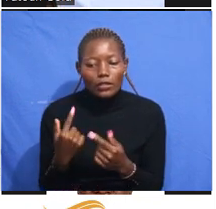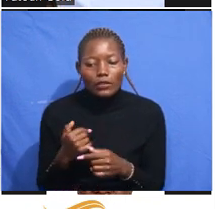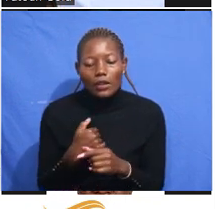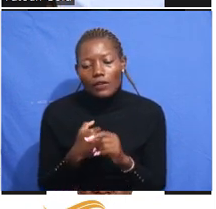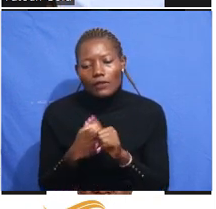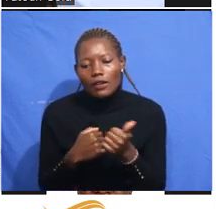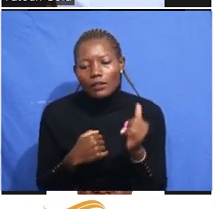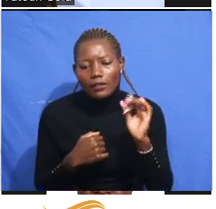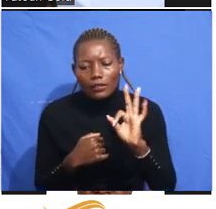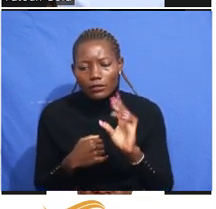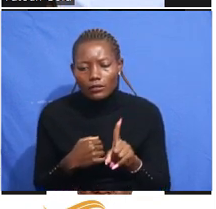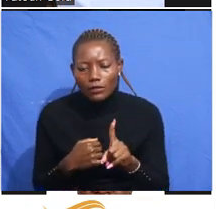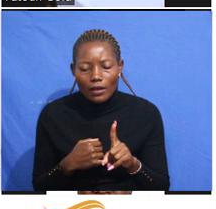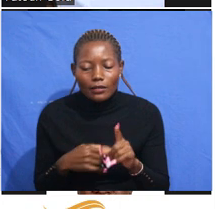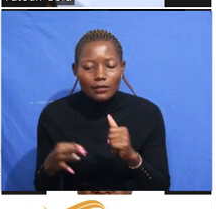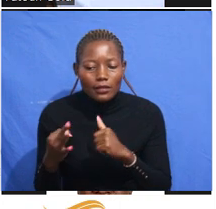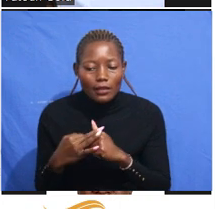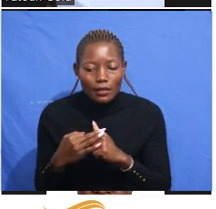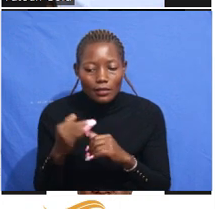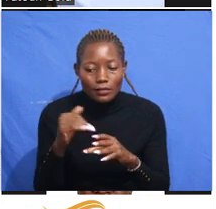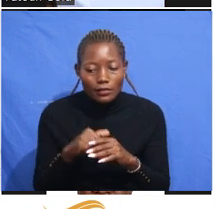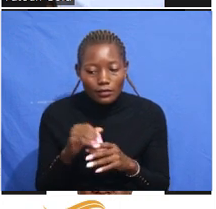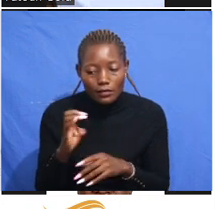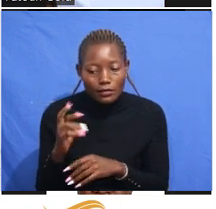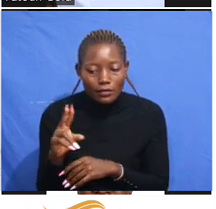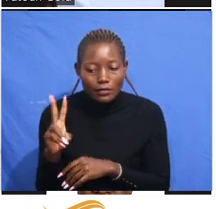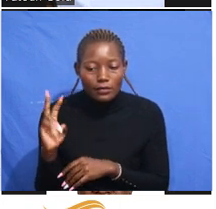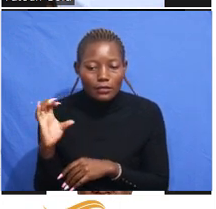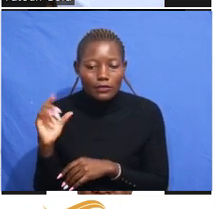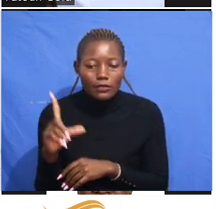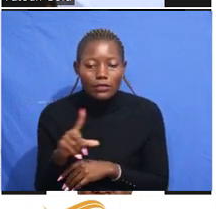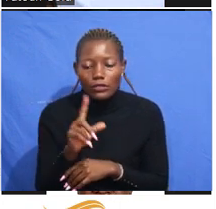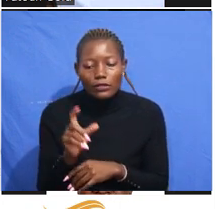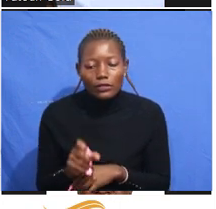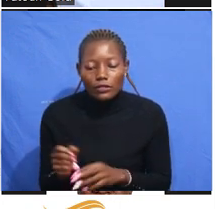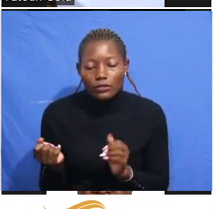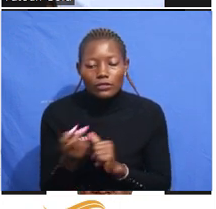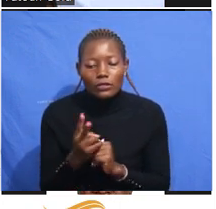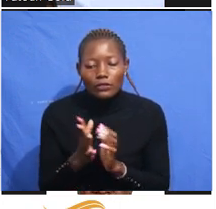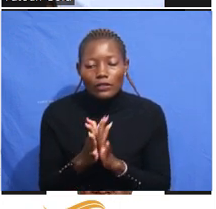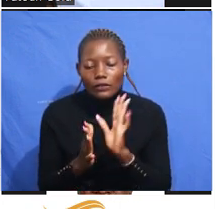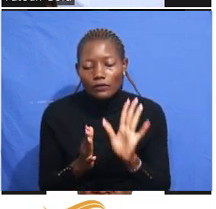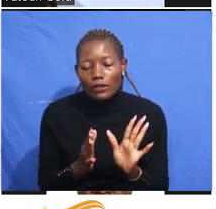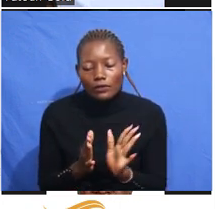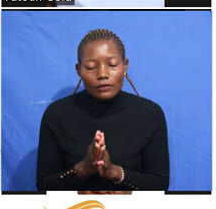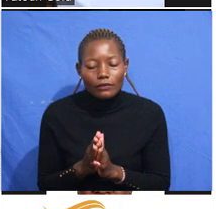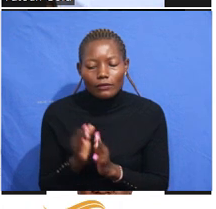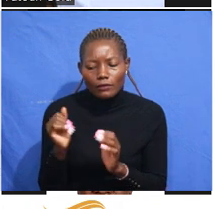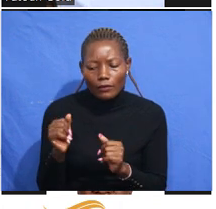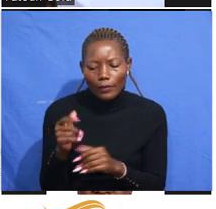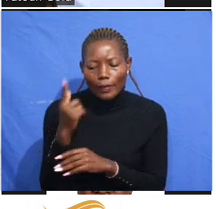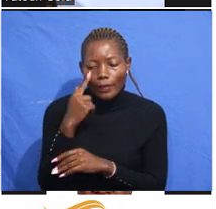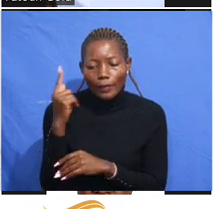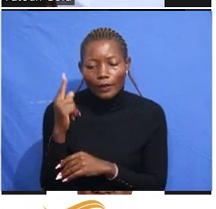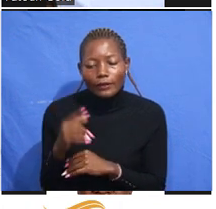of spinal nerves, 8 in the cervical region, 12 in the thoracic, 5. So you can see this